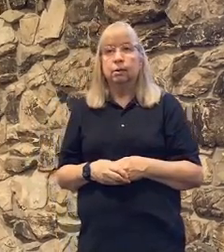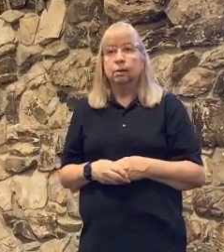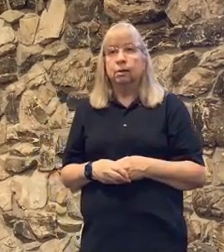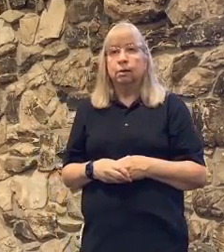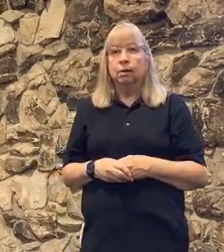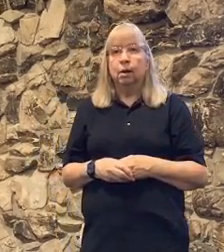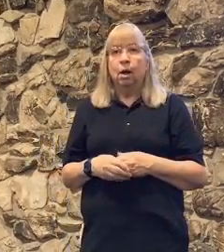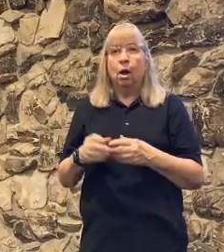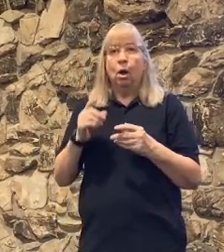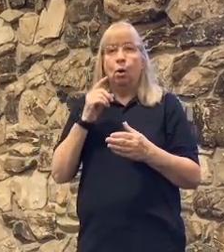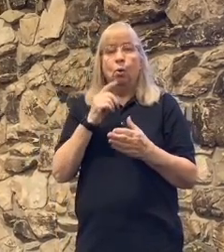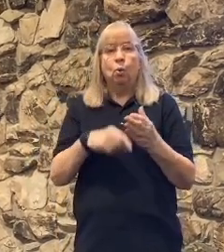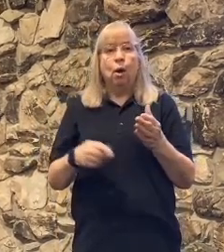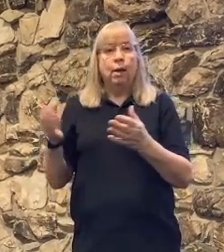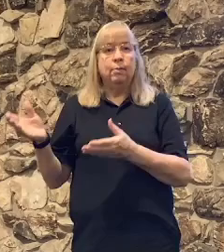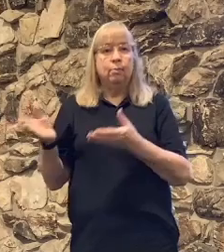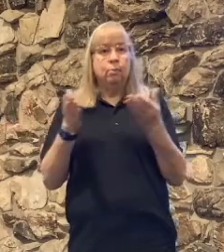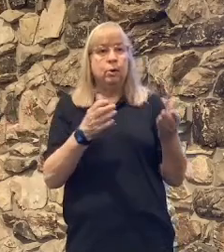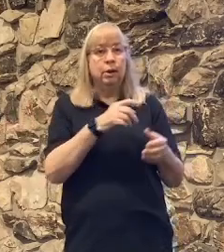What brings you joy?